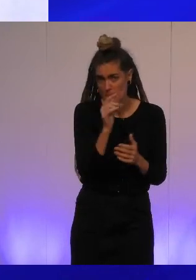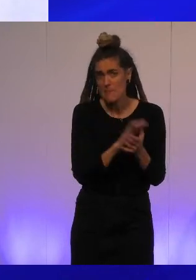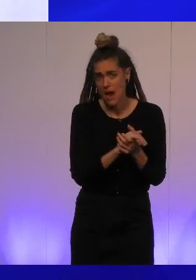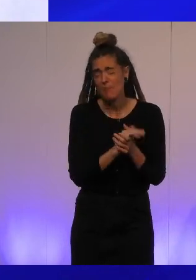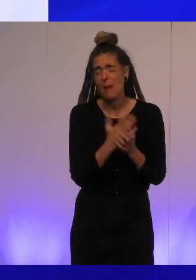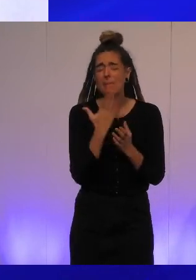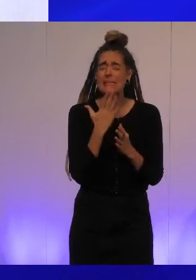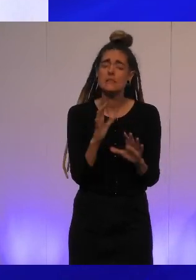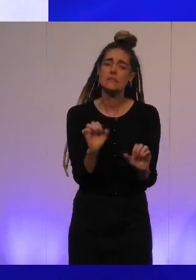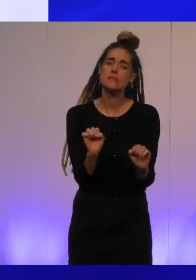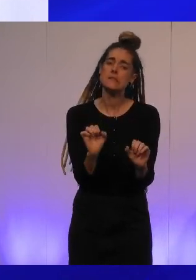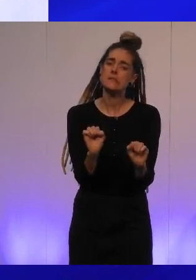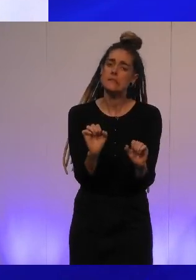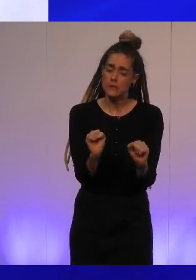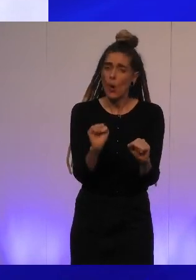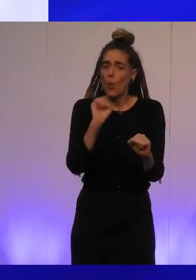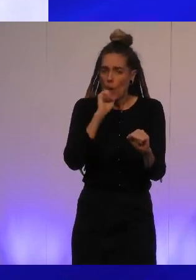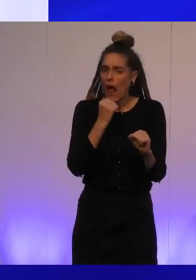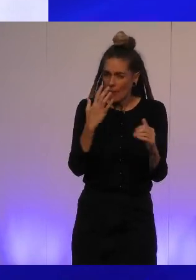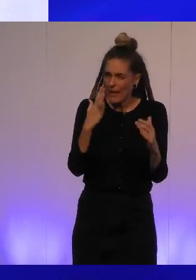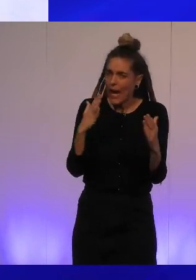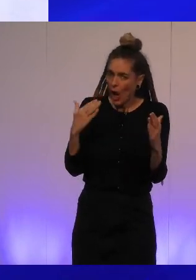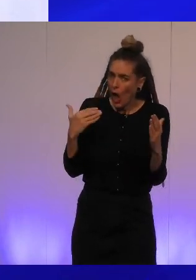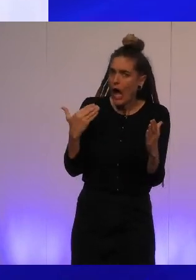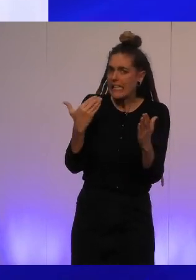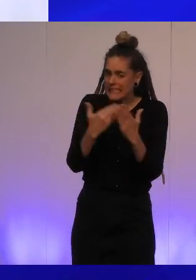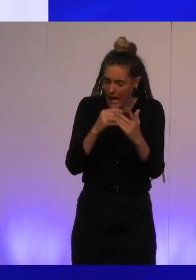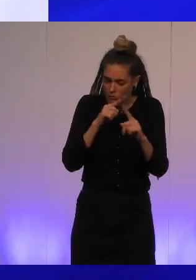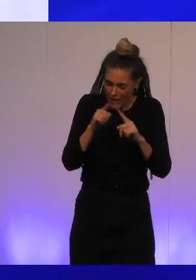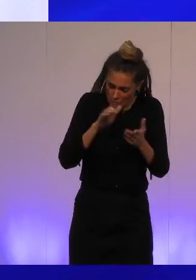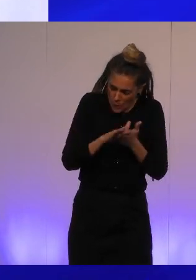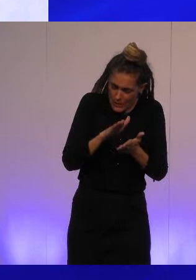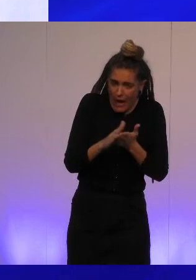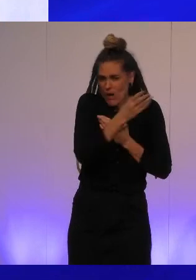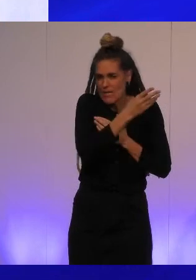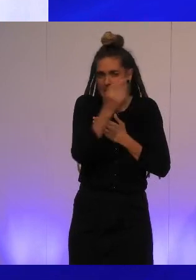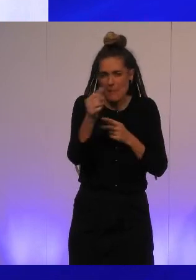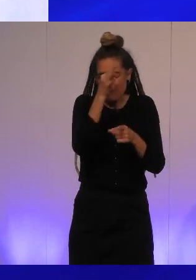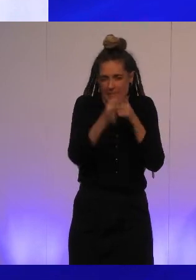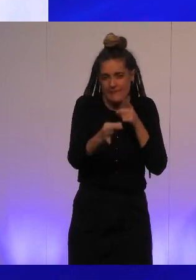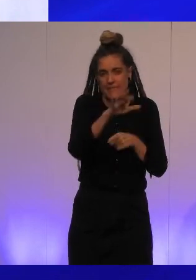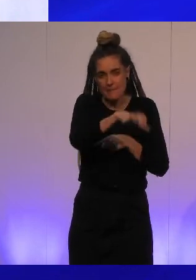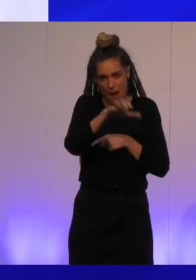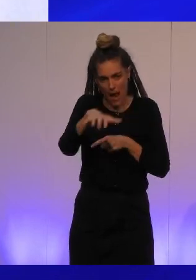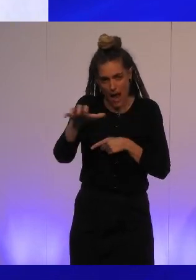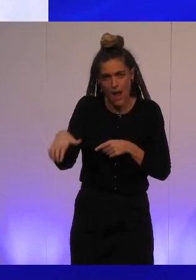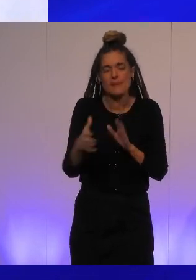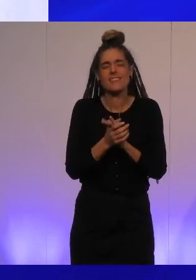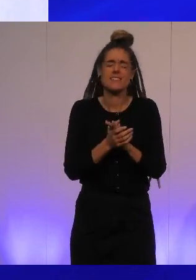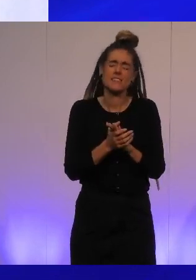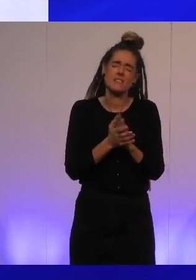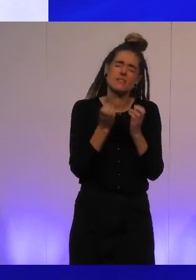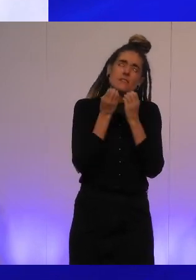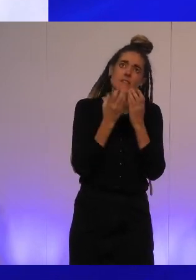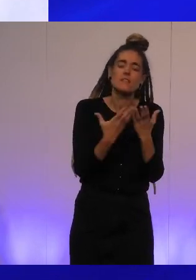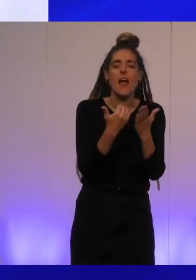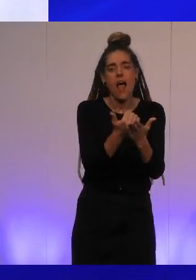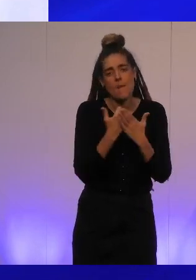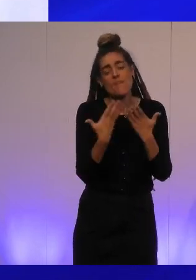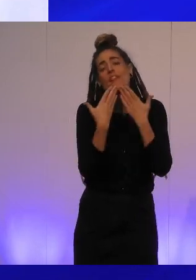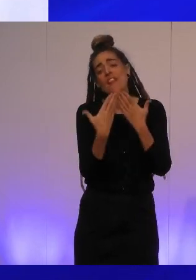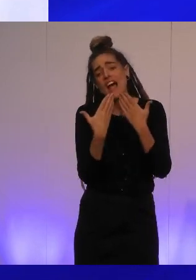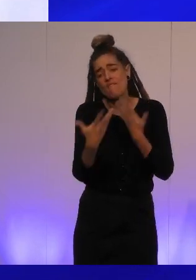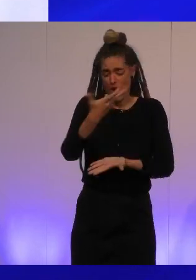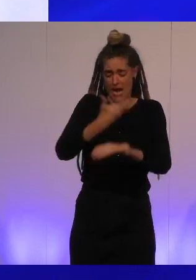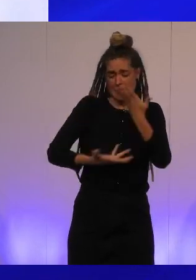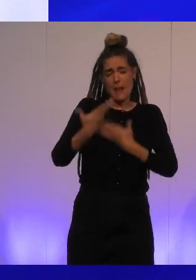bear with us, this is going to take some time in some specialties. That's really helpful. Thank you, Angie, for explaining that as fully as you